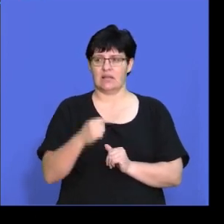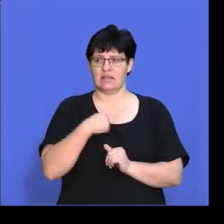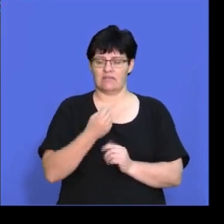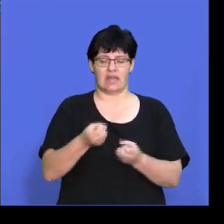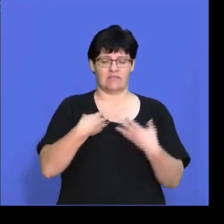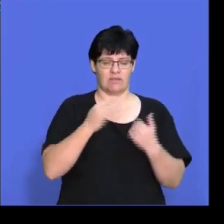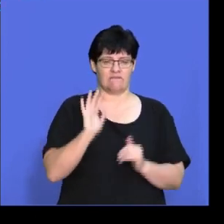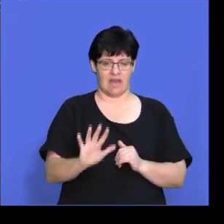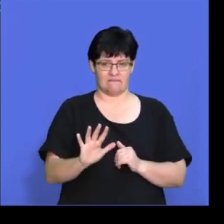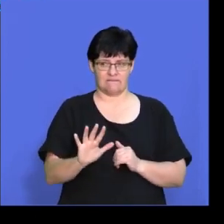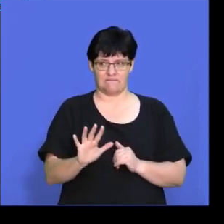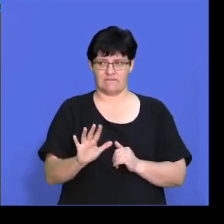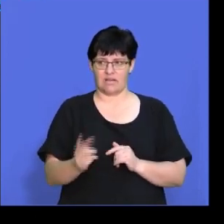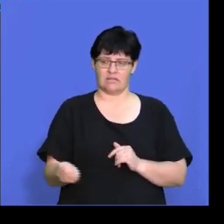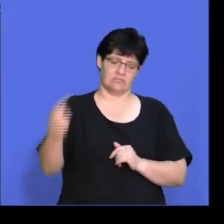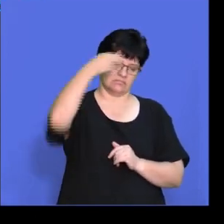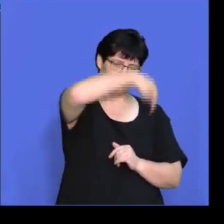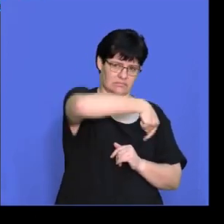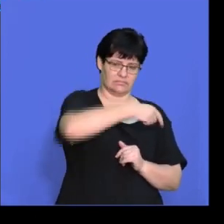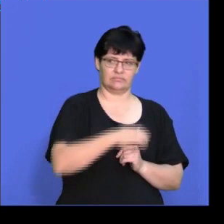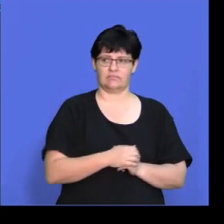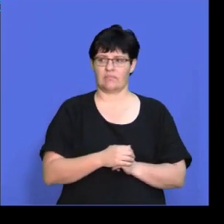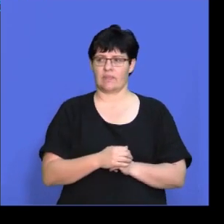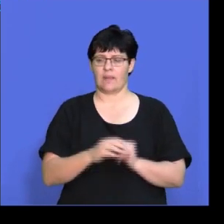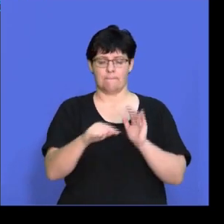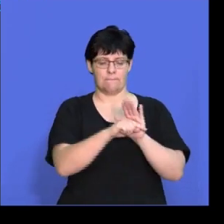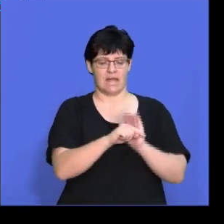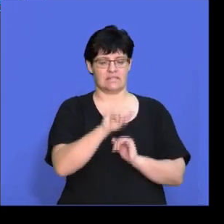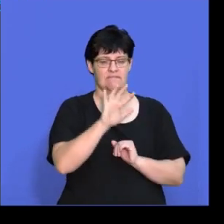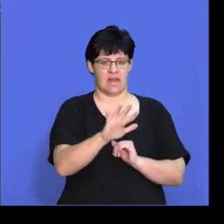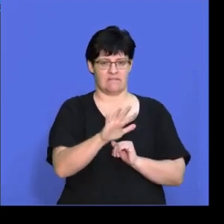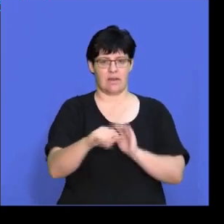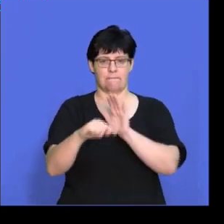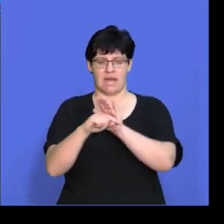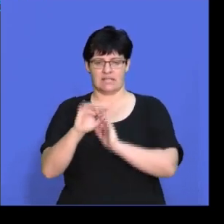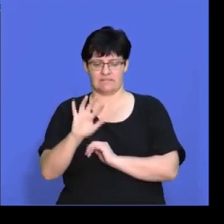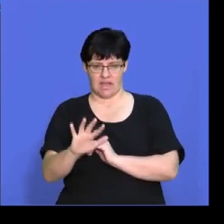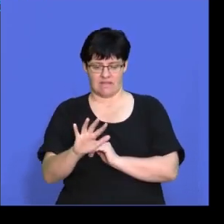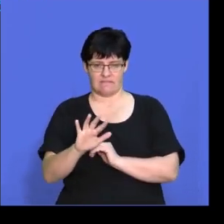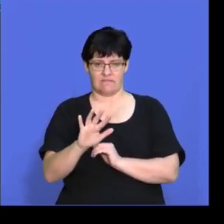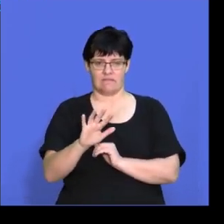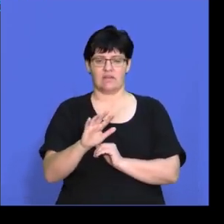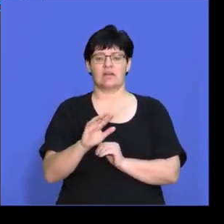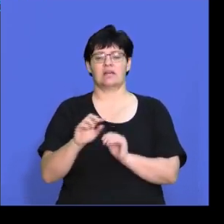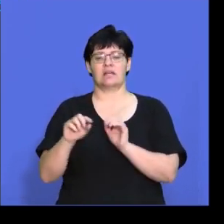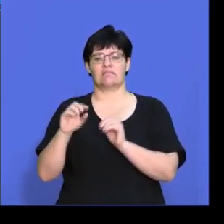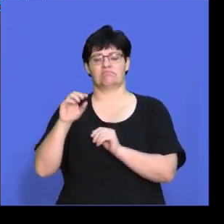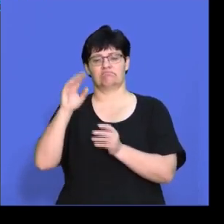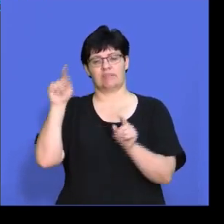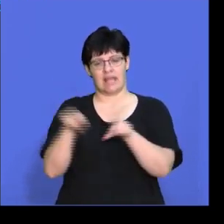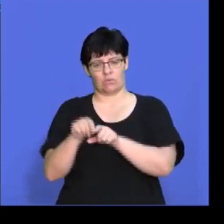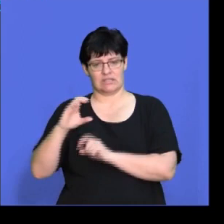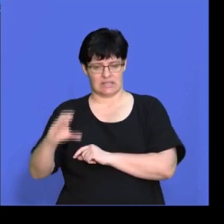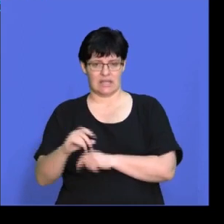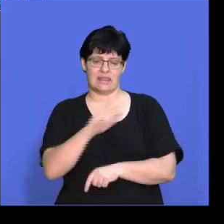me 5, which I'm going to take to the other side. So I'm going to have minus 5 is equal to c.